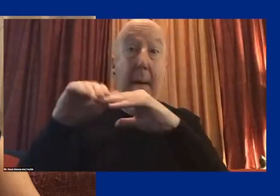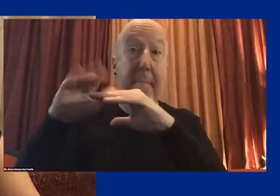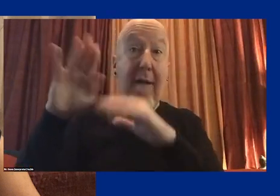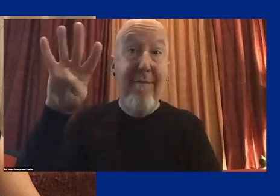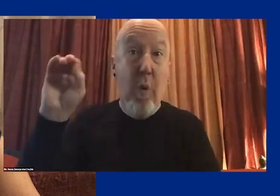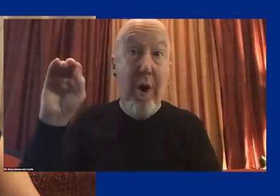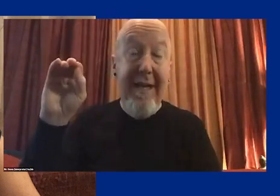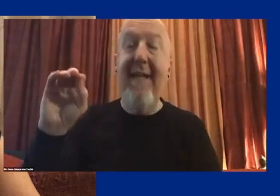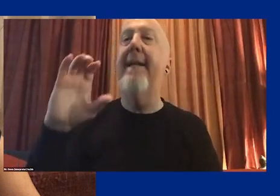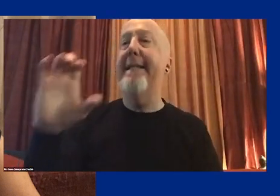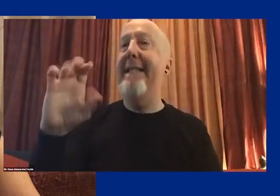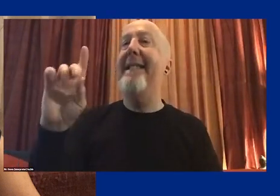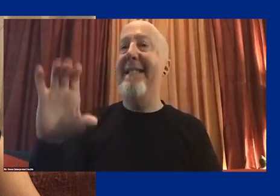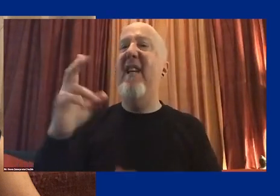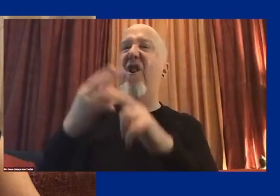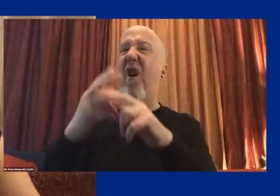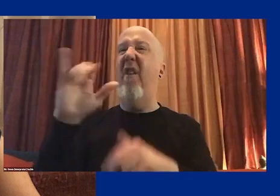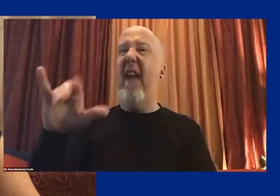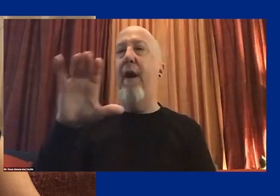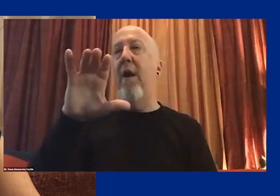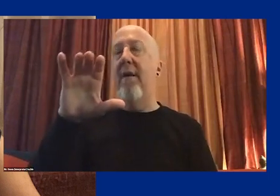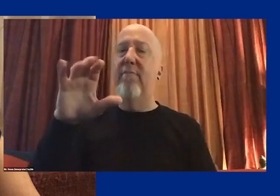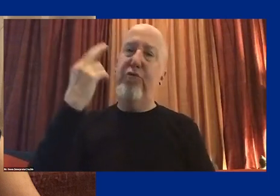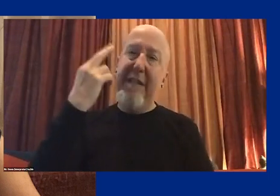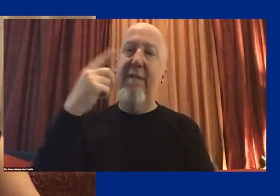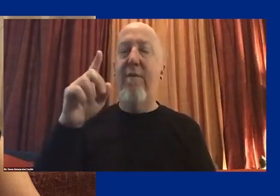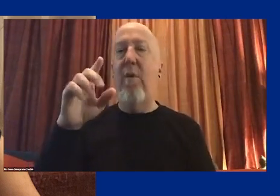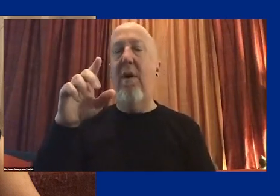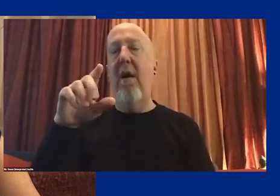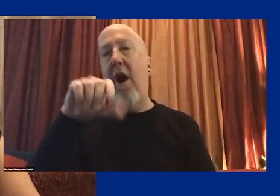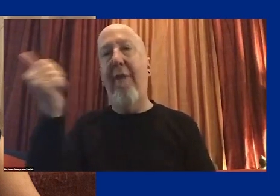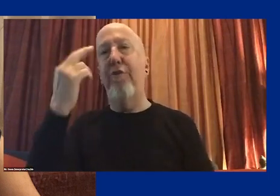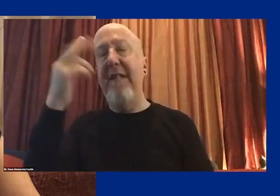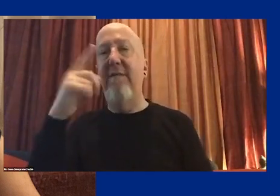the CDC as a comorbidity. So we knew there was a very high